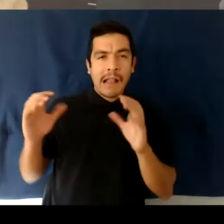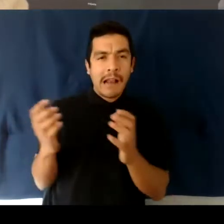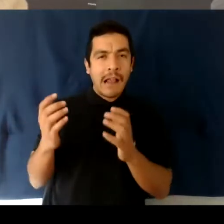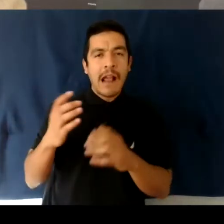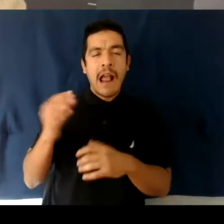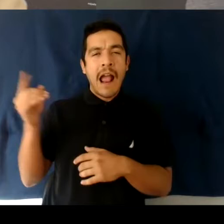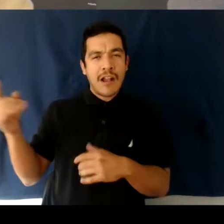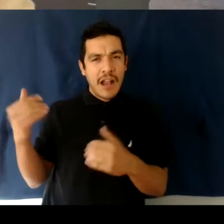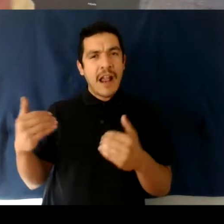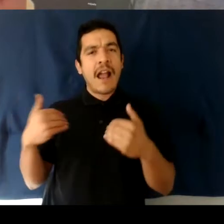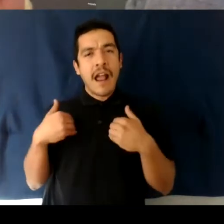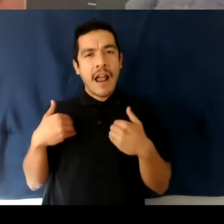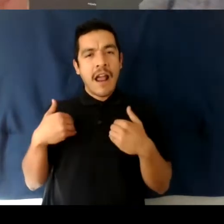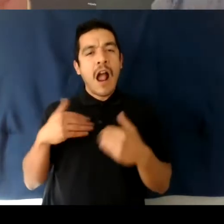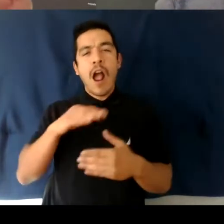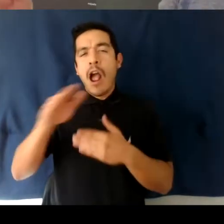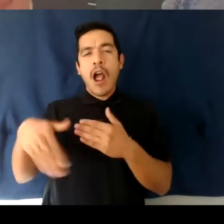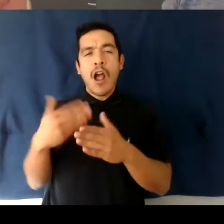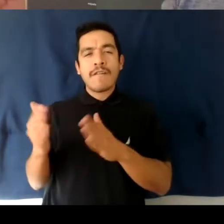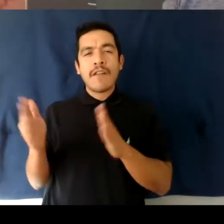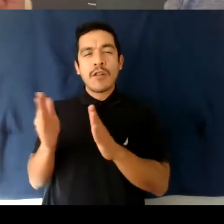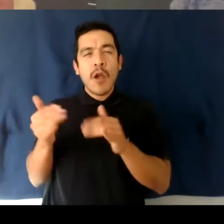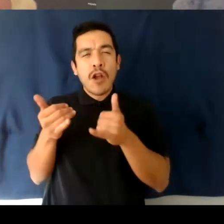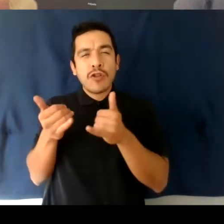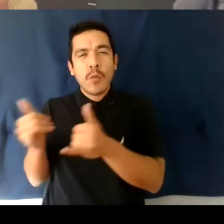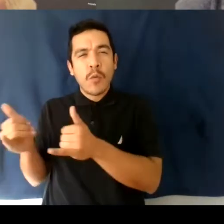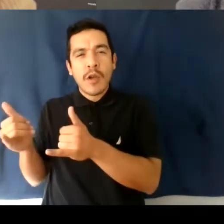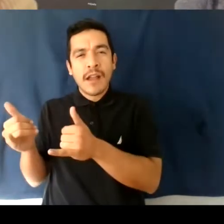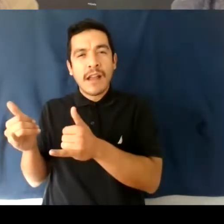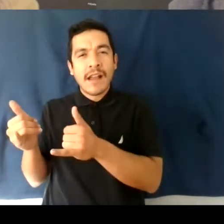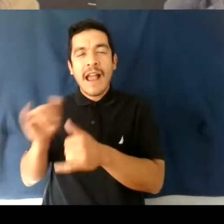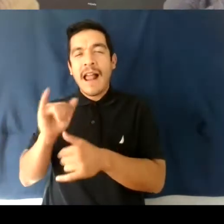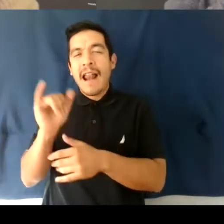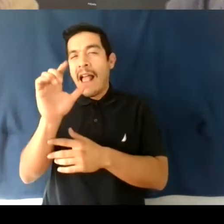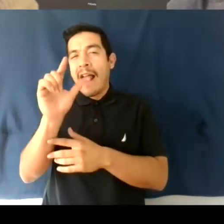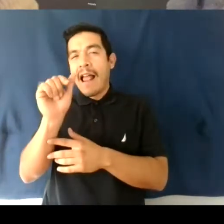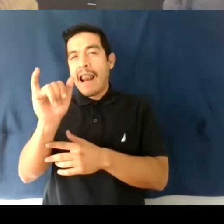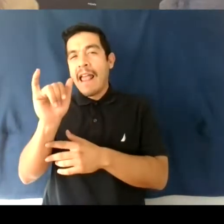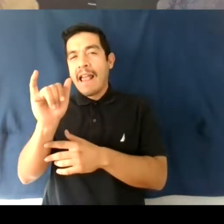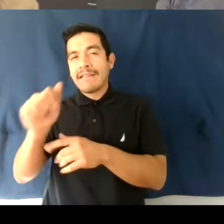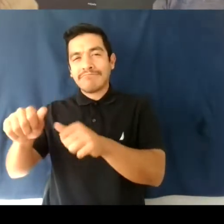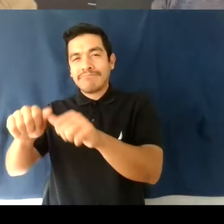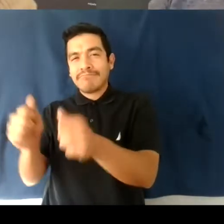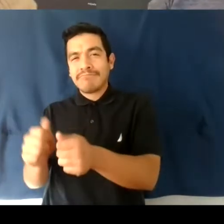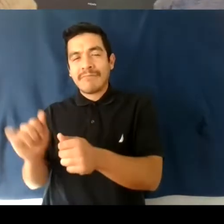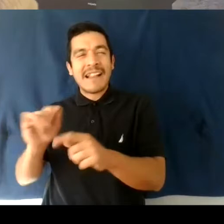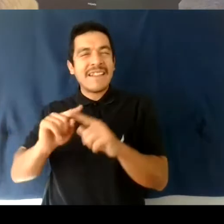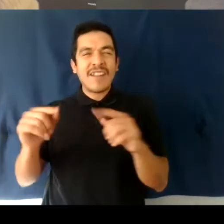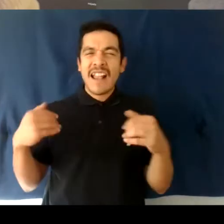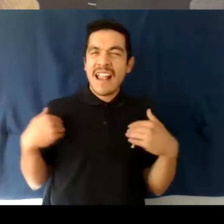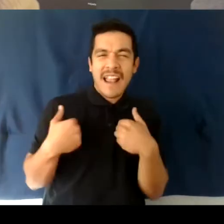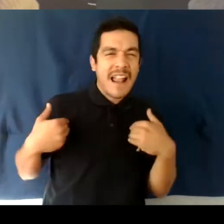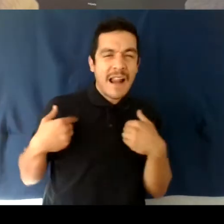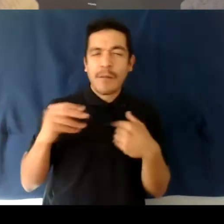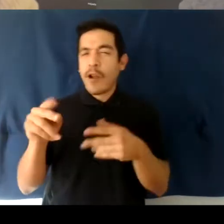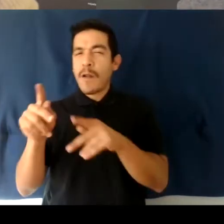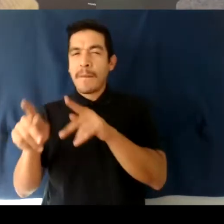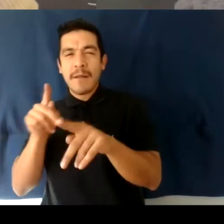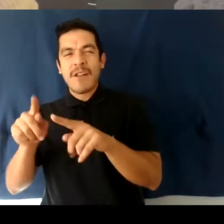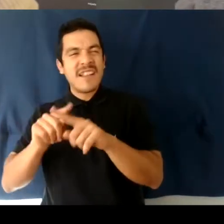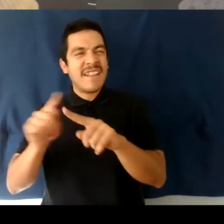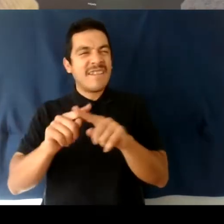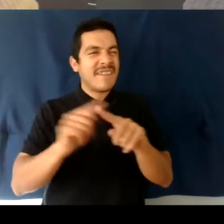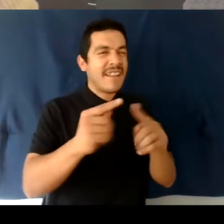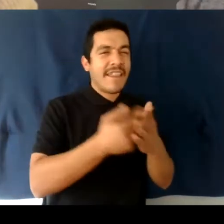had like all these little toy like clay figurines. There were like different animals or like different people and like different things,